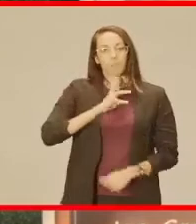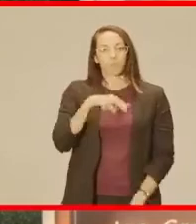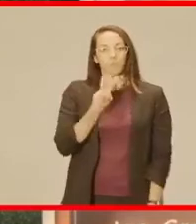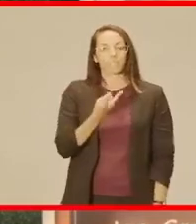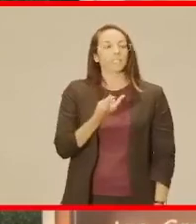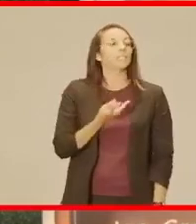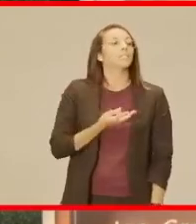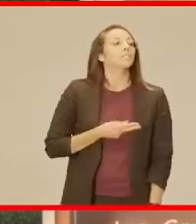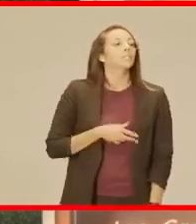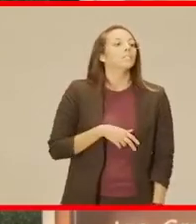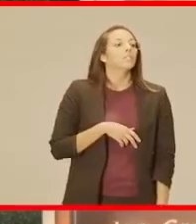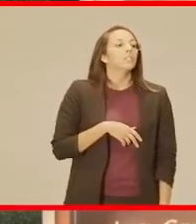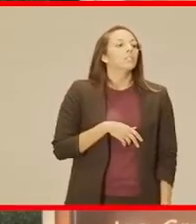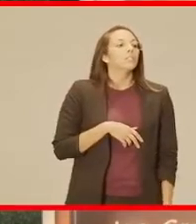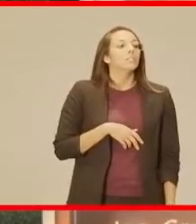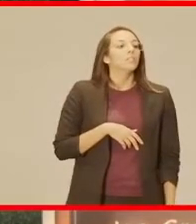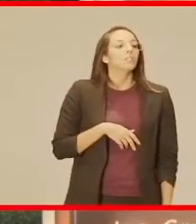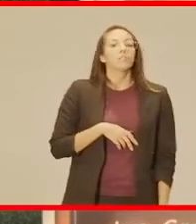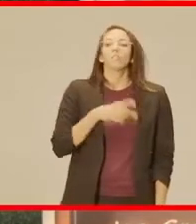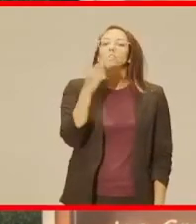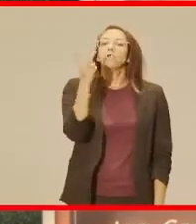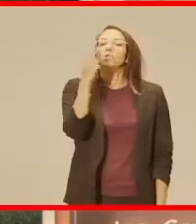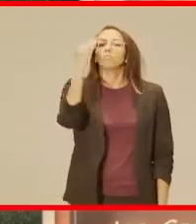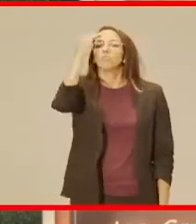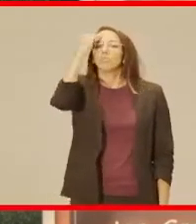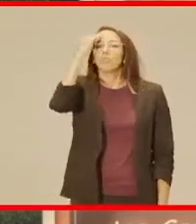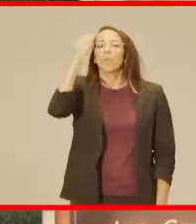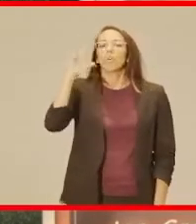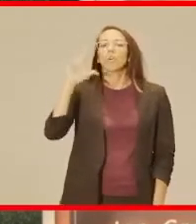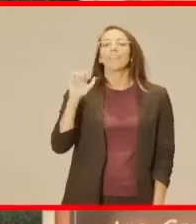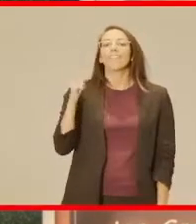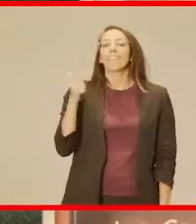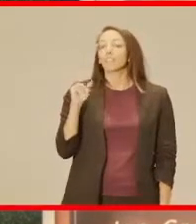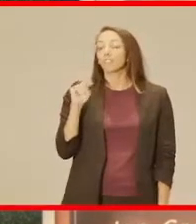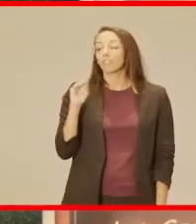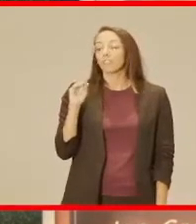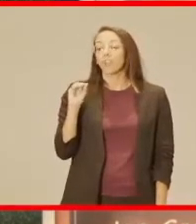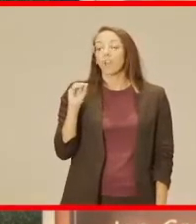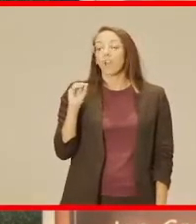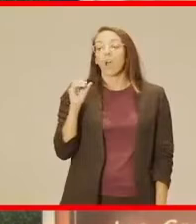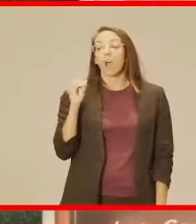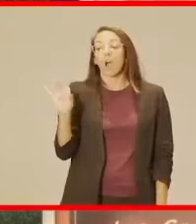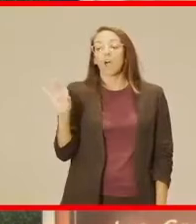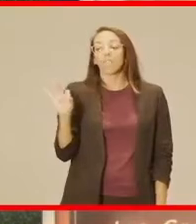Are you two by this case familiar with the legend of Korra?